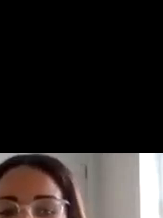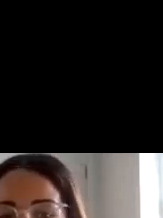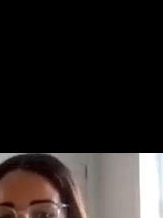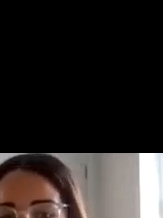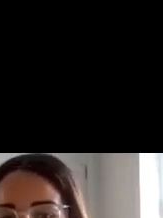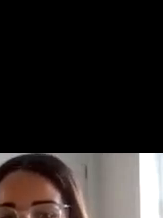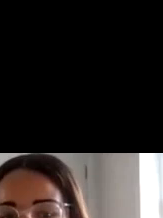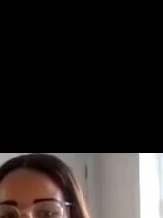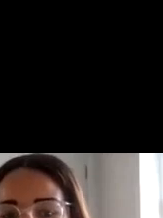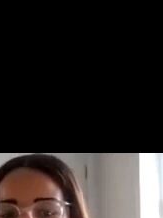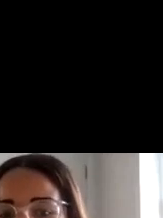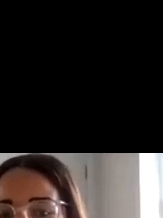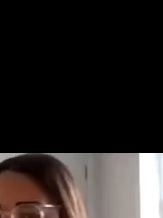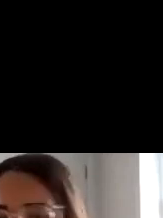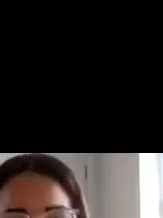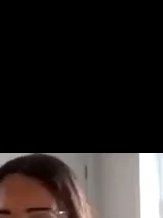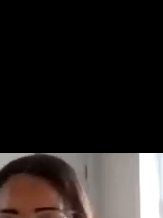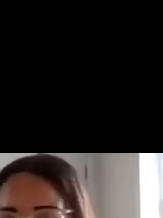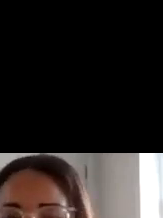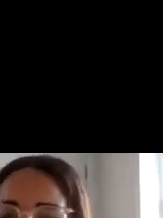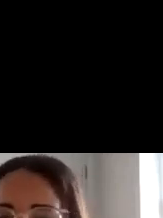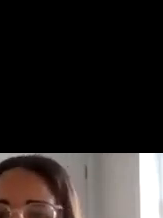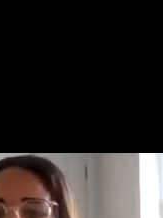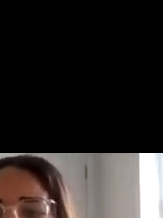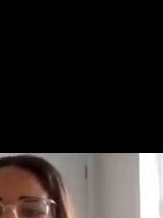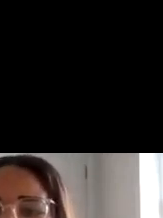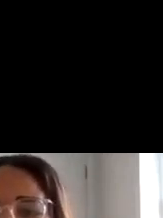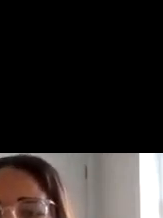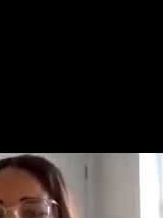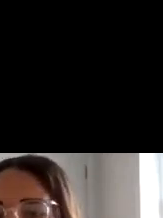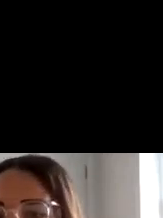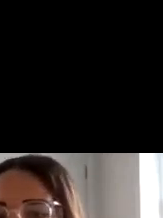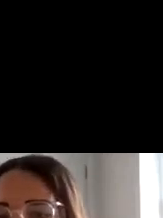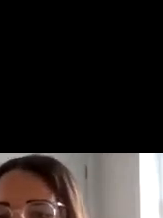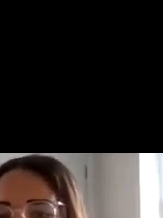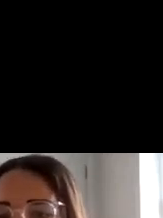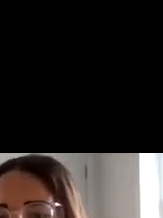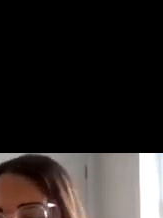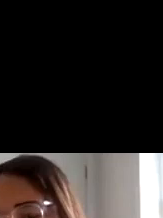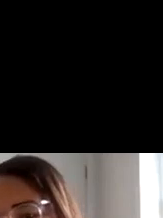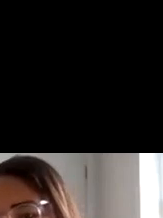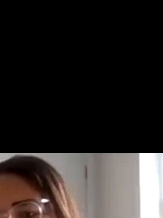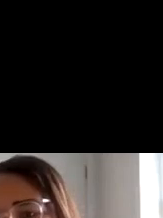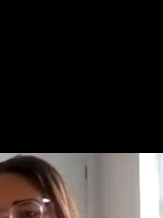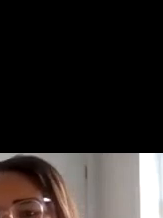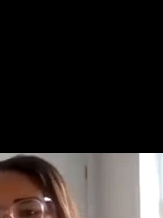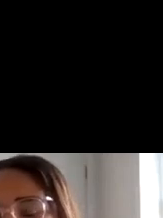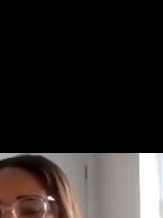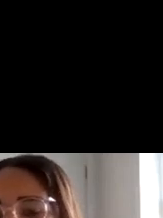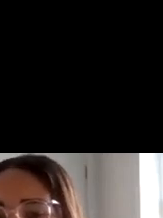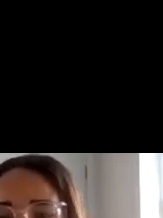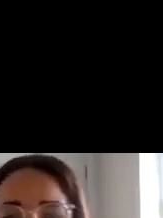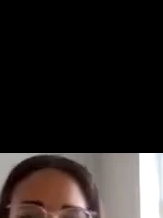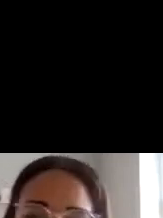our ATtherapy YouTube page if you'd like to go back and have a look at this again, or if you want to share this with somebody who might find it